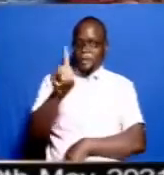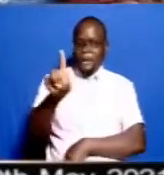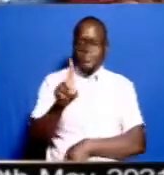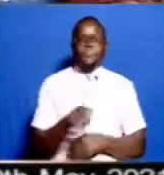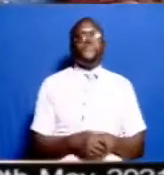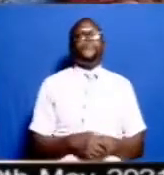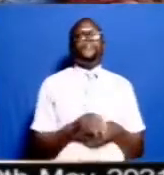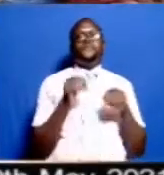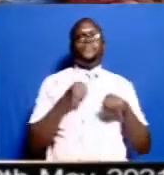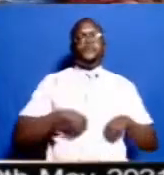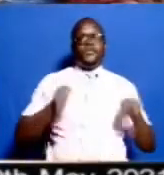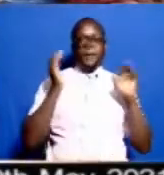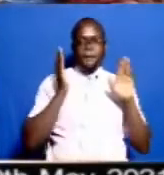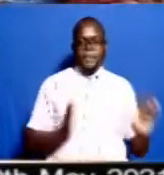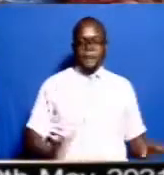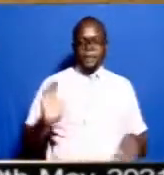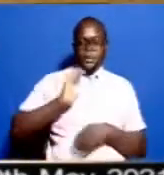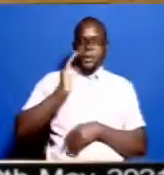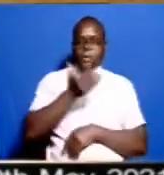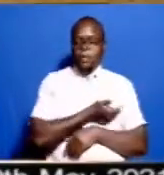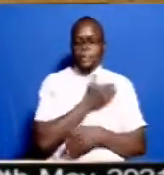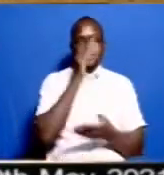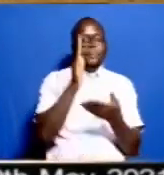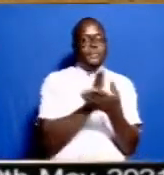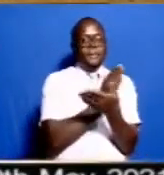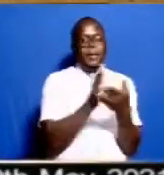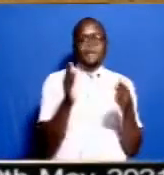2021. Chairperson, Committee on Delegated Legislation.